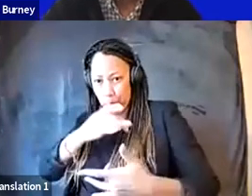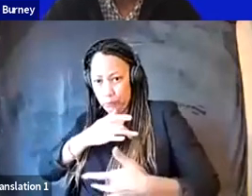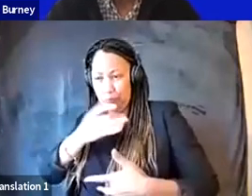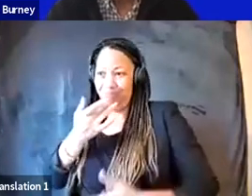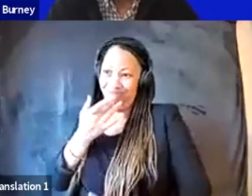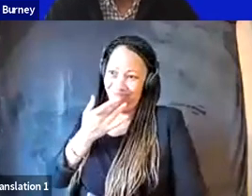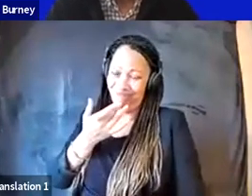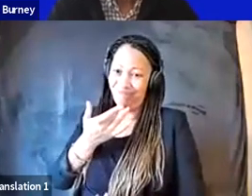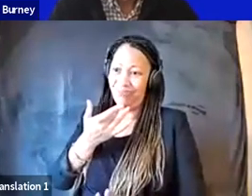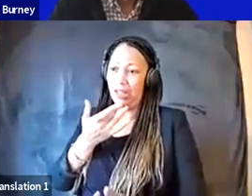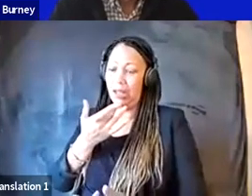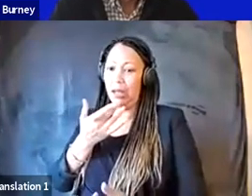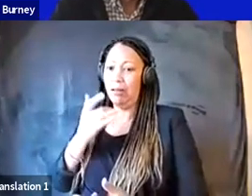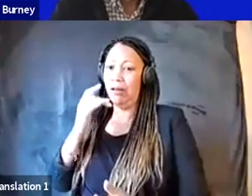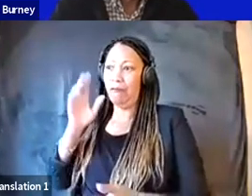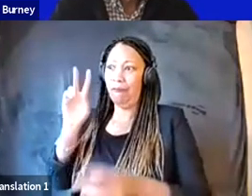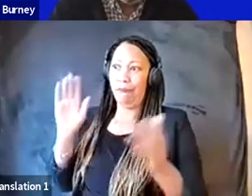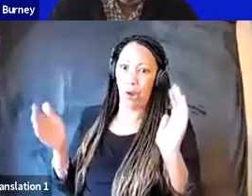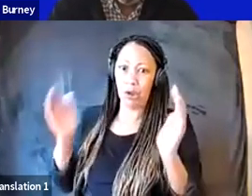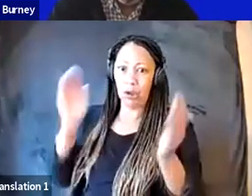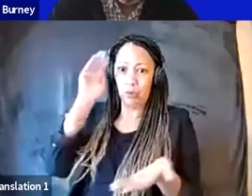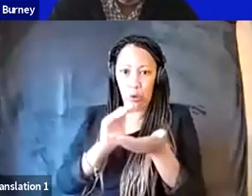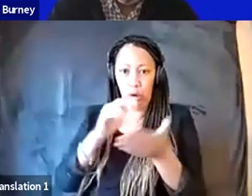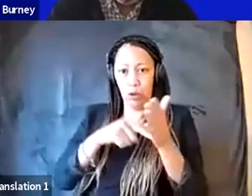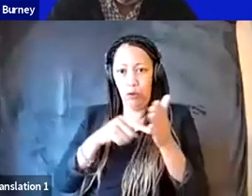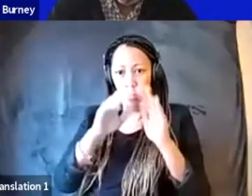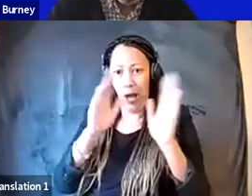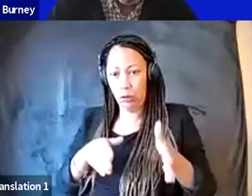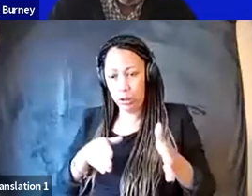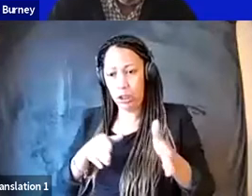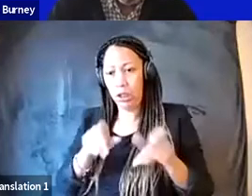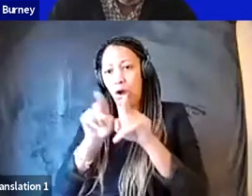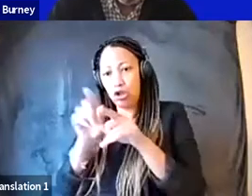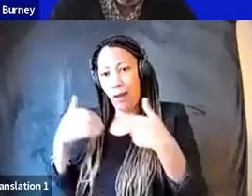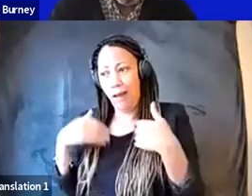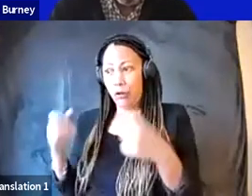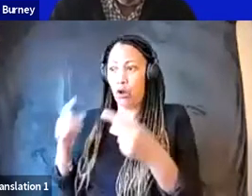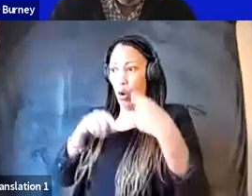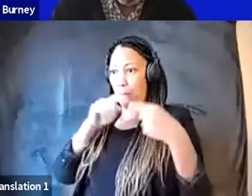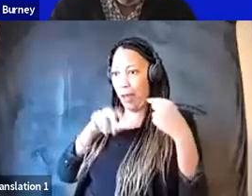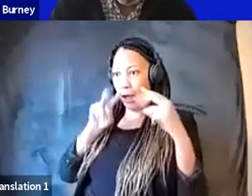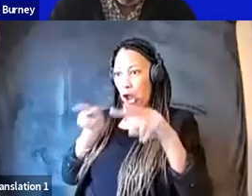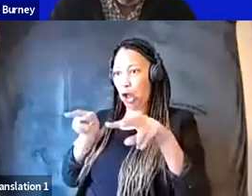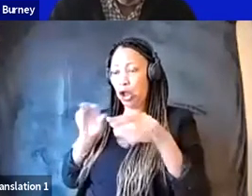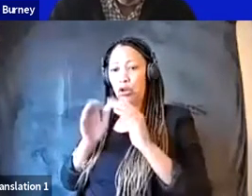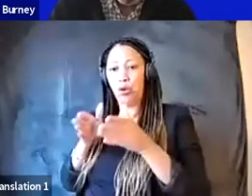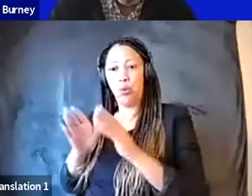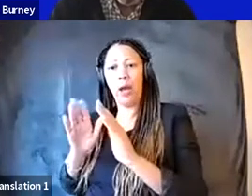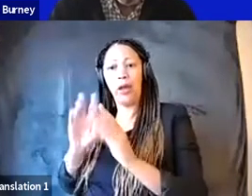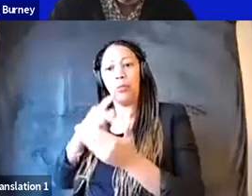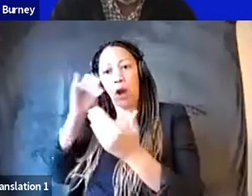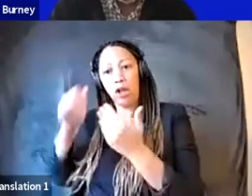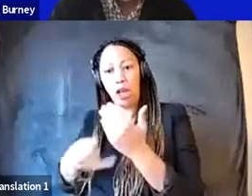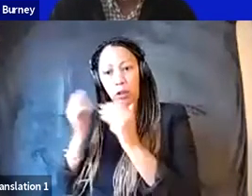than reducing affordable housing and having to go back and relook at the way the project's been put together